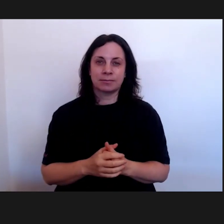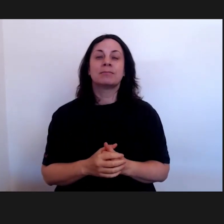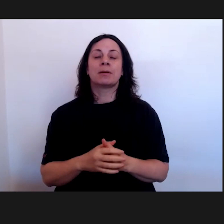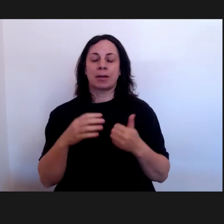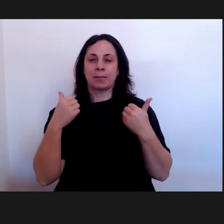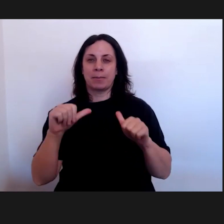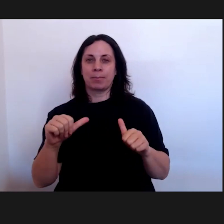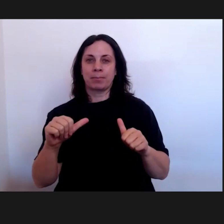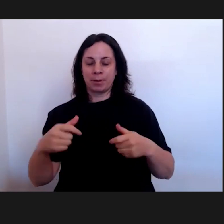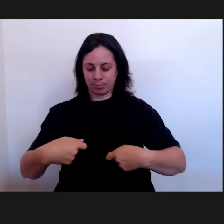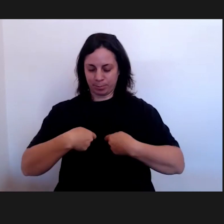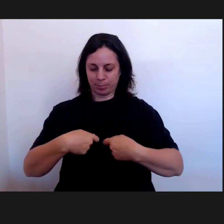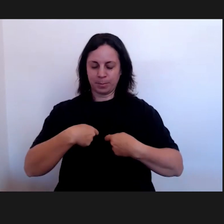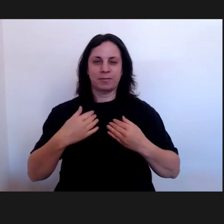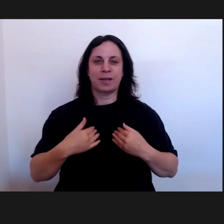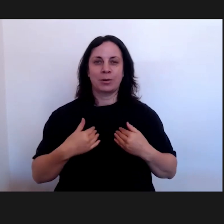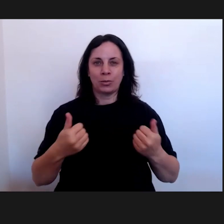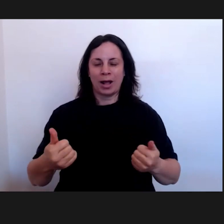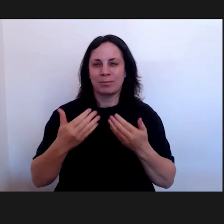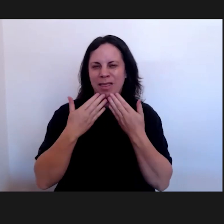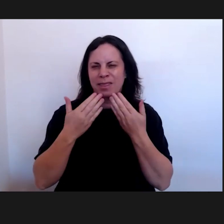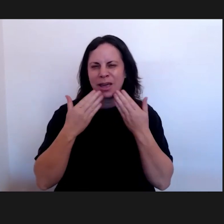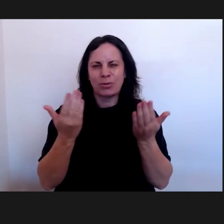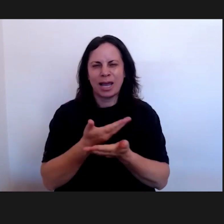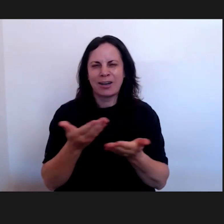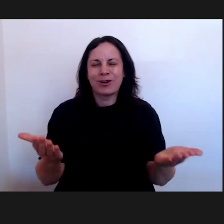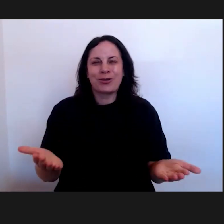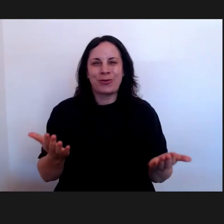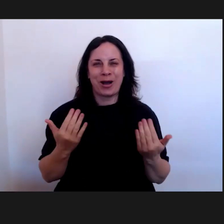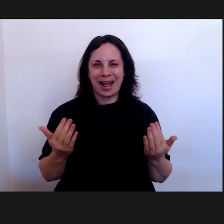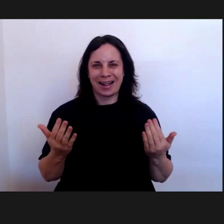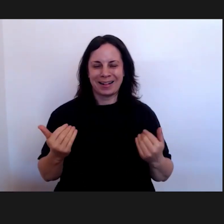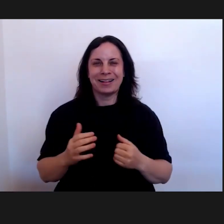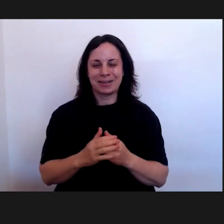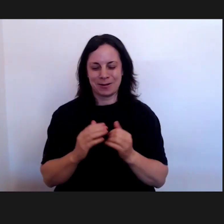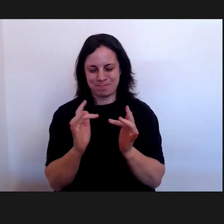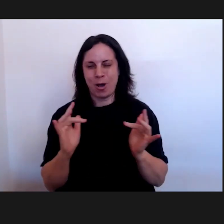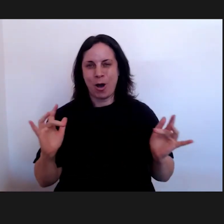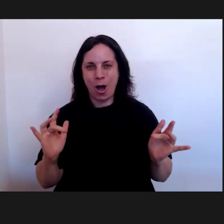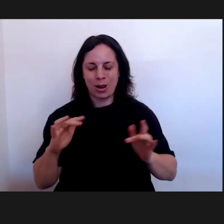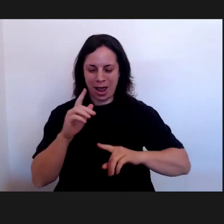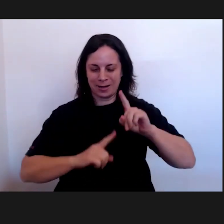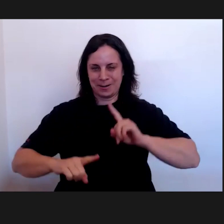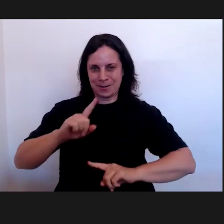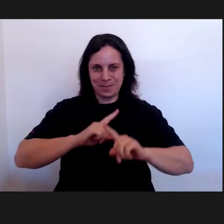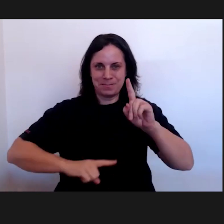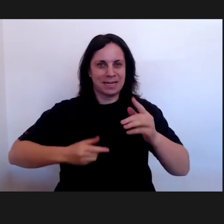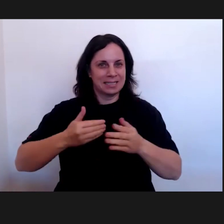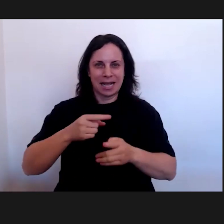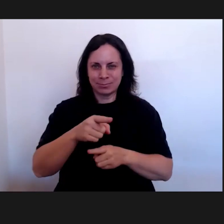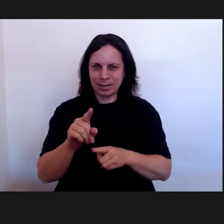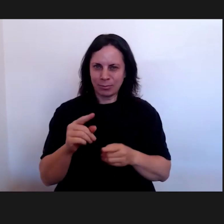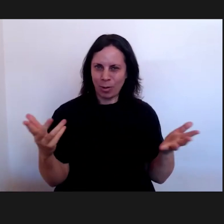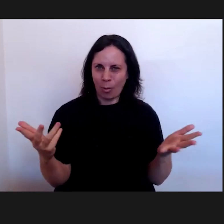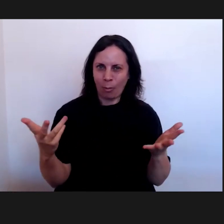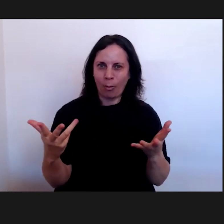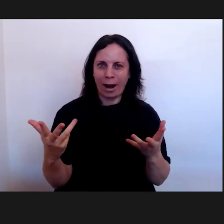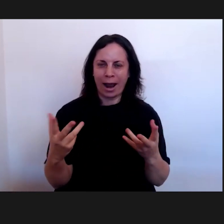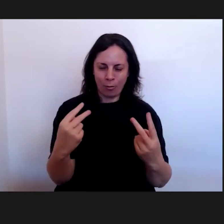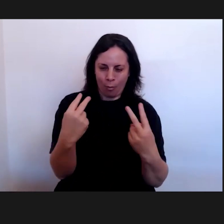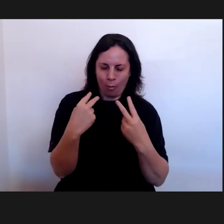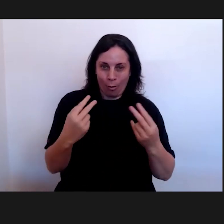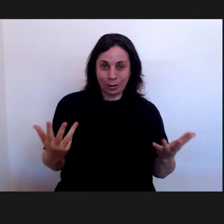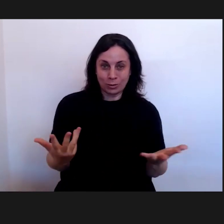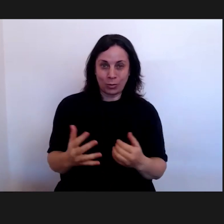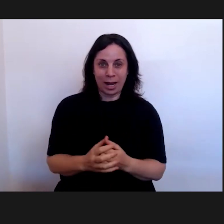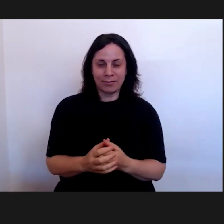wellness. Thank you so much everyone, and welcome everyone to this seminar from wherever you're joining. I have